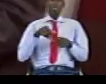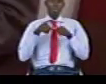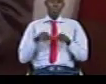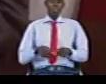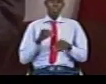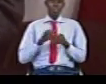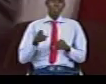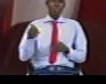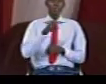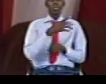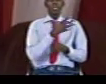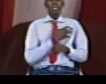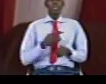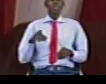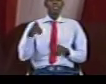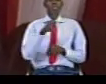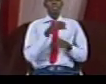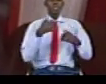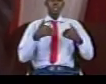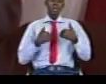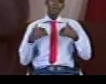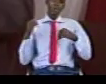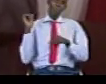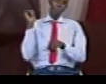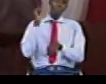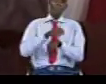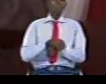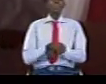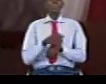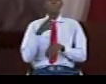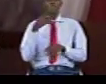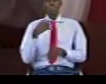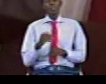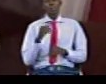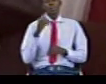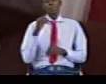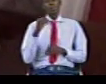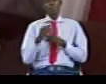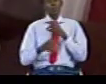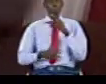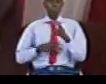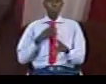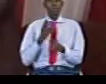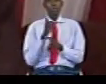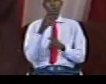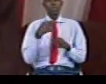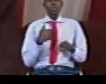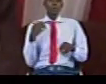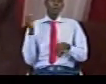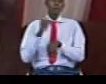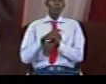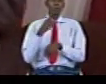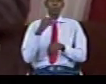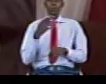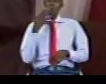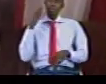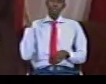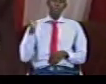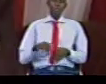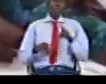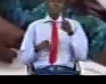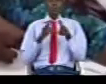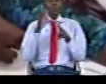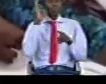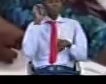ye have overcome the world. You have overcome the wicked one. You overcome